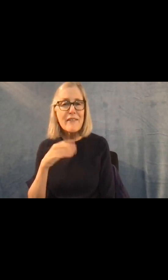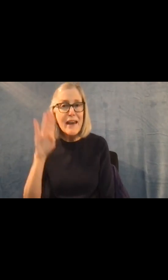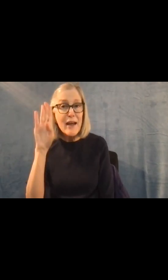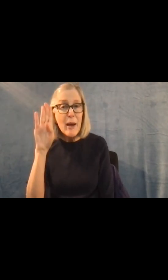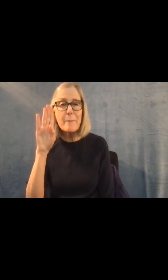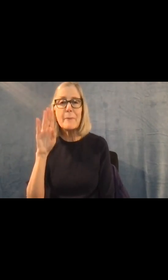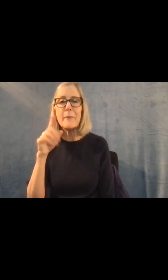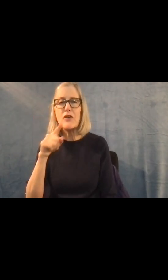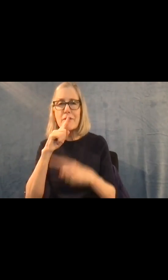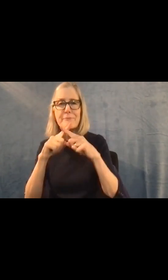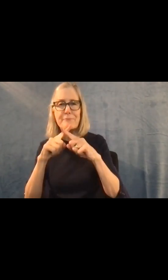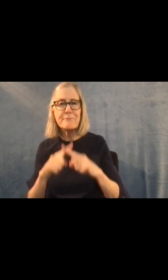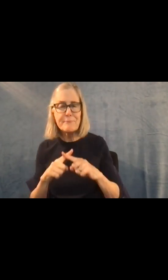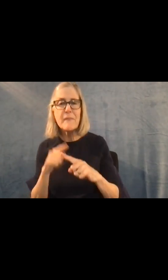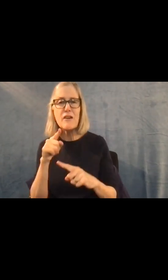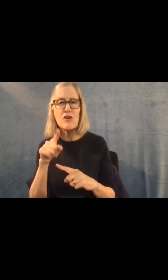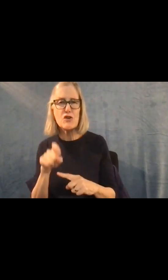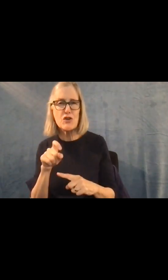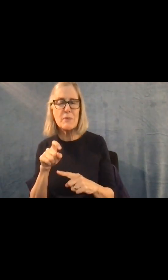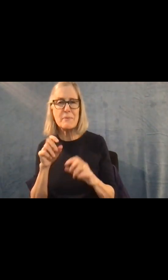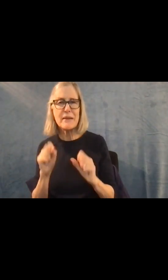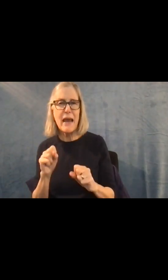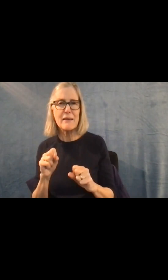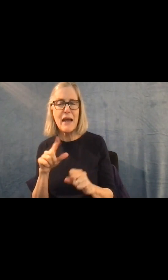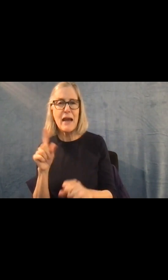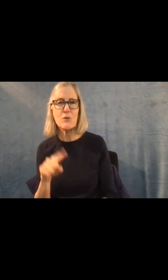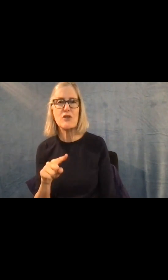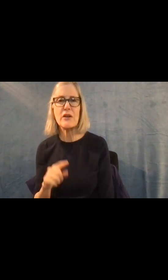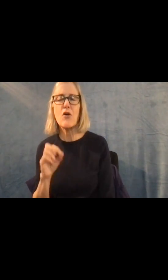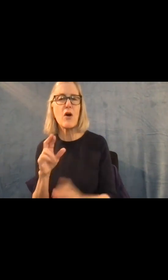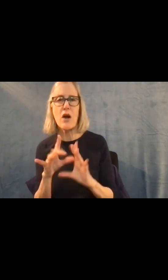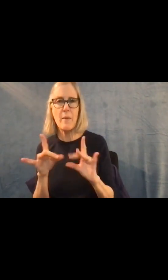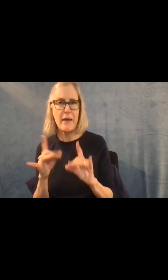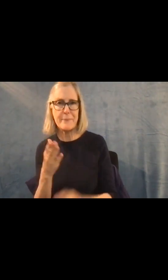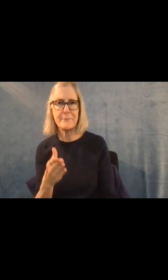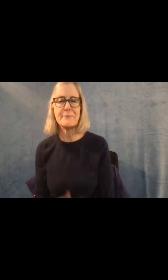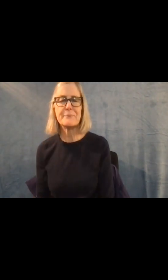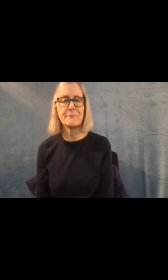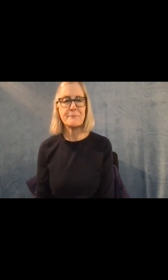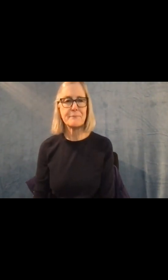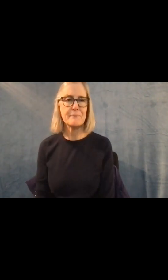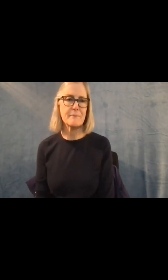should be able to unmute and then ask your question or make your comment. We'll give you a couple seconds.